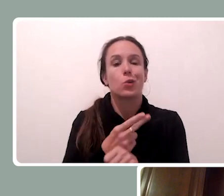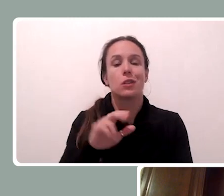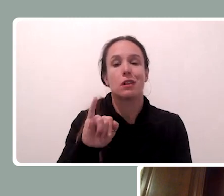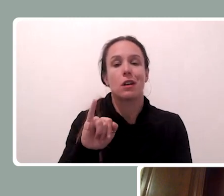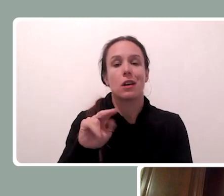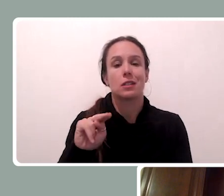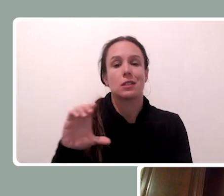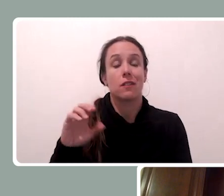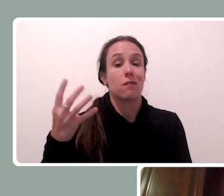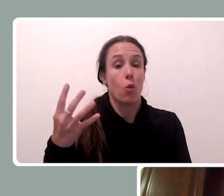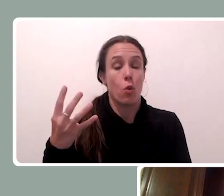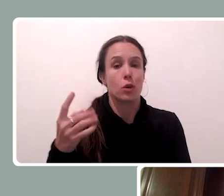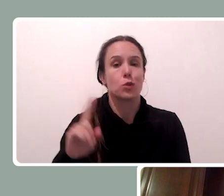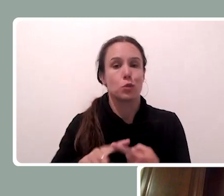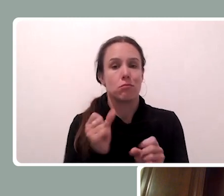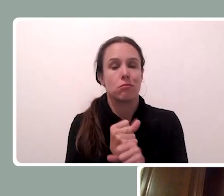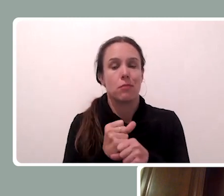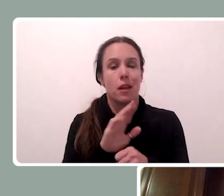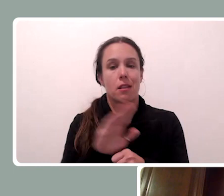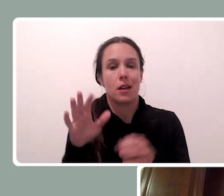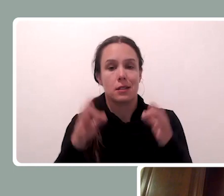in making that decision. So any